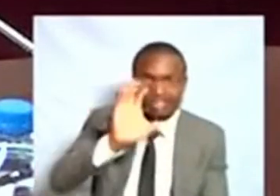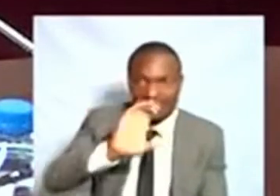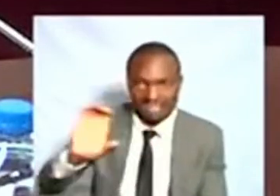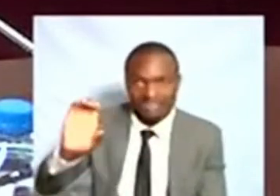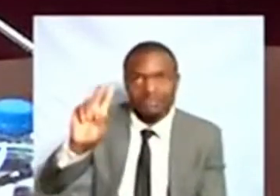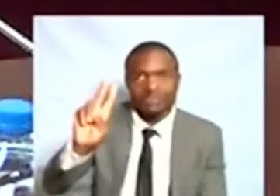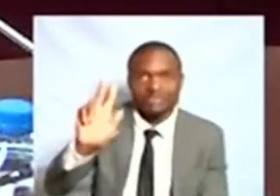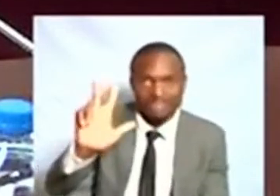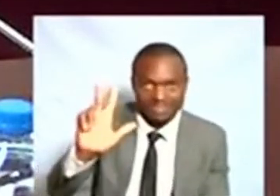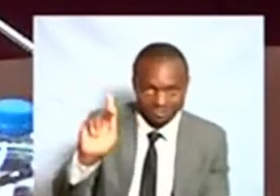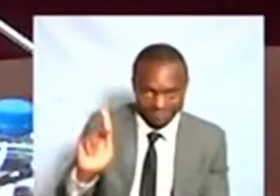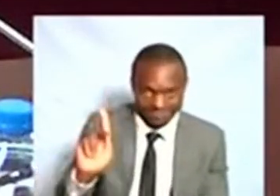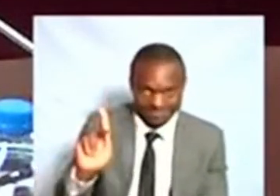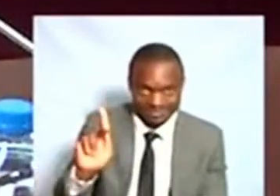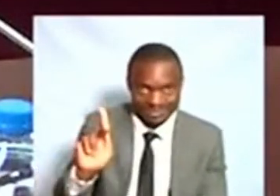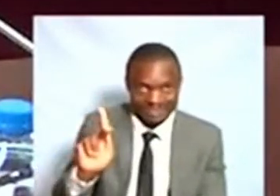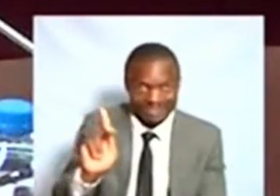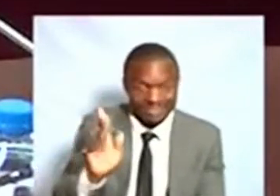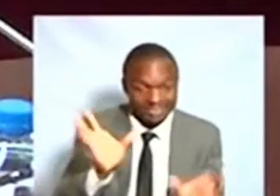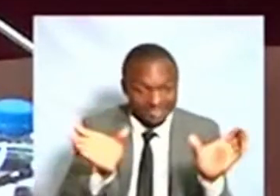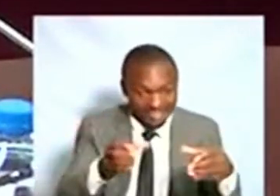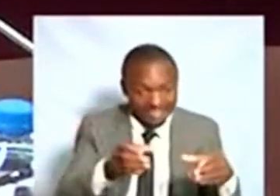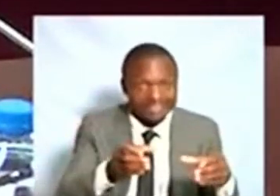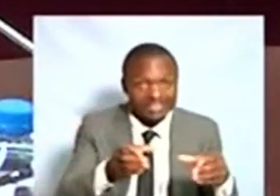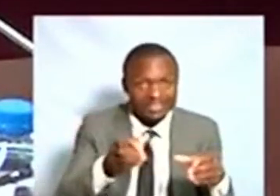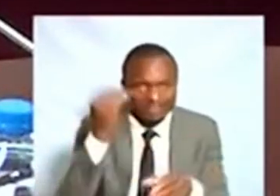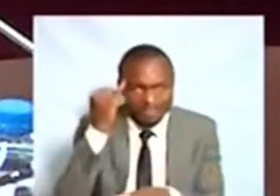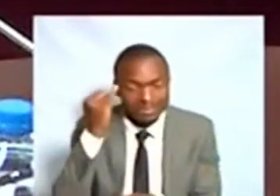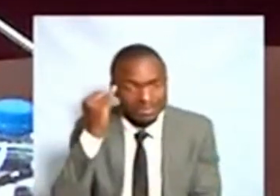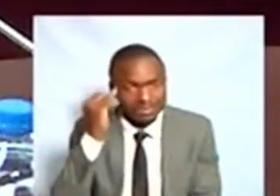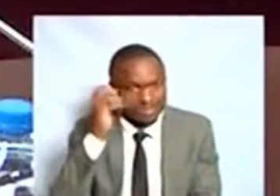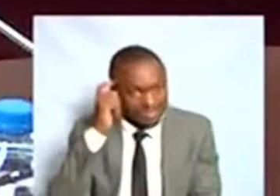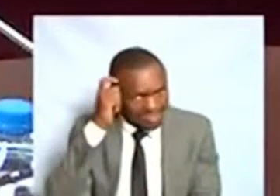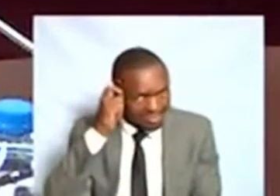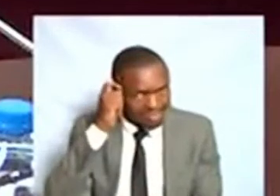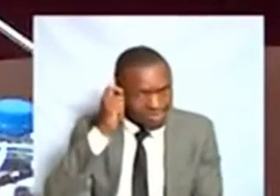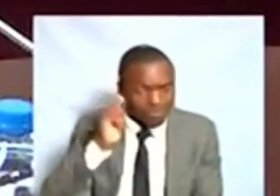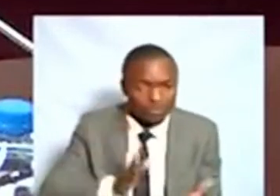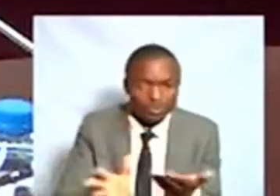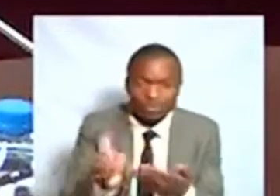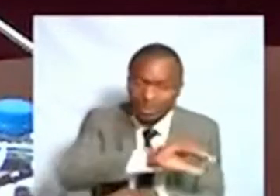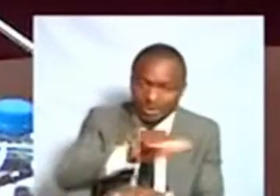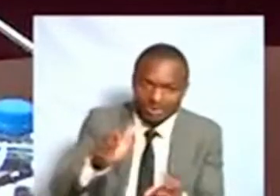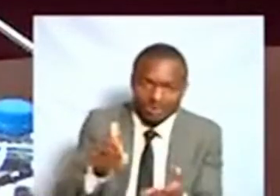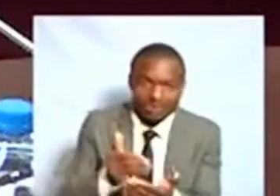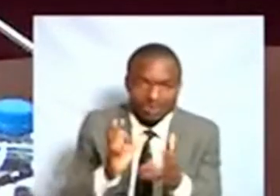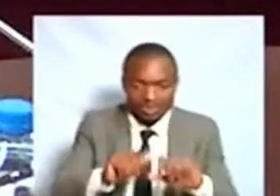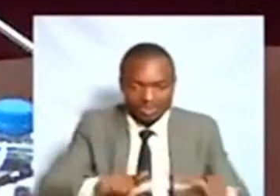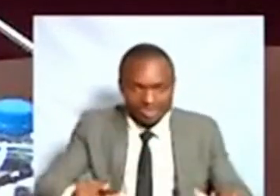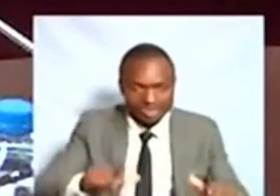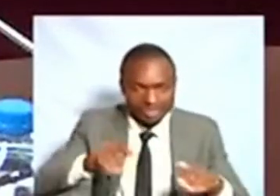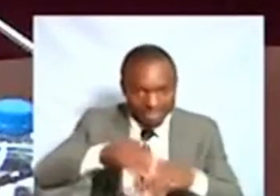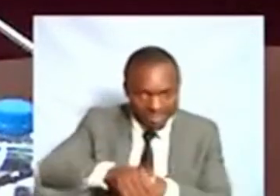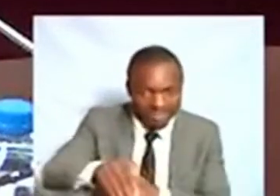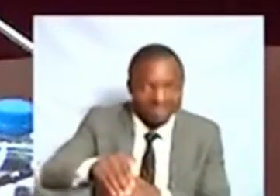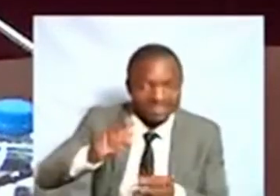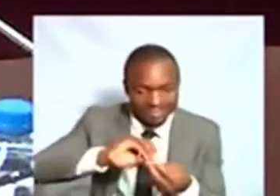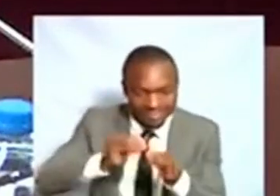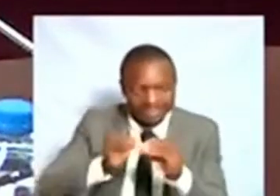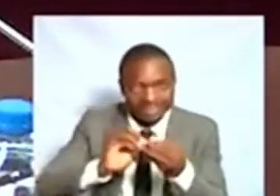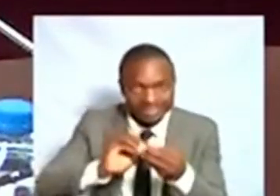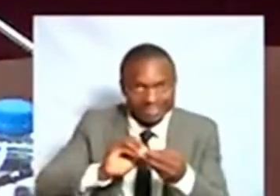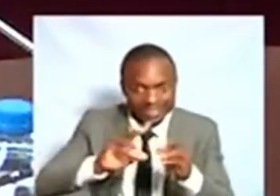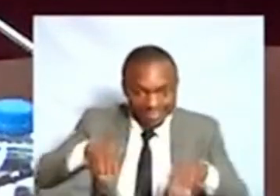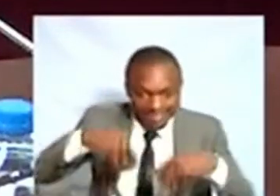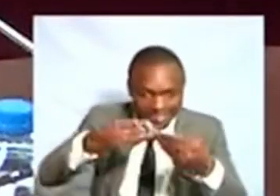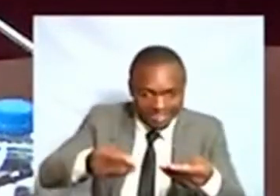244,923 kwacha. The council had anticipated to complete all the land registration, numbering, and offer of